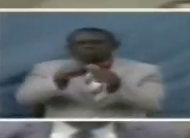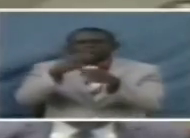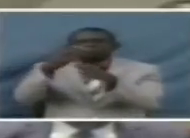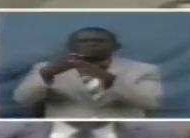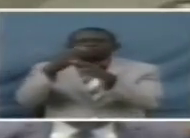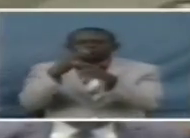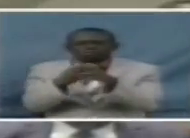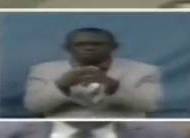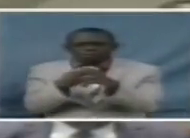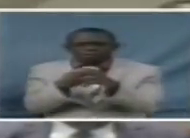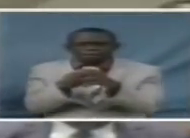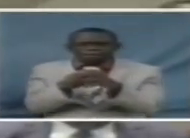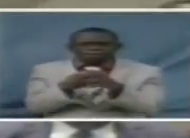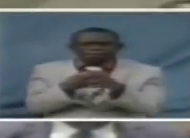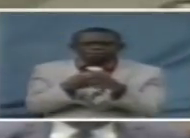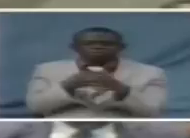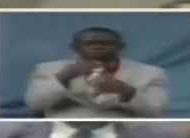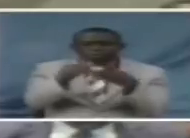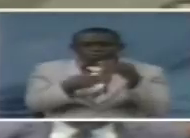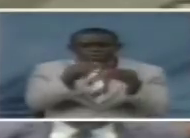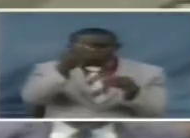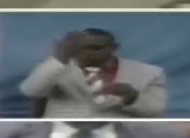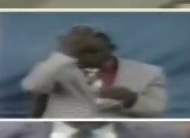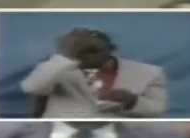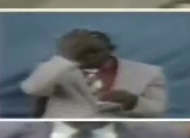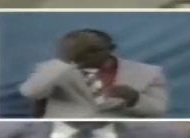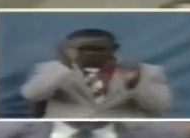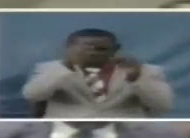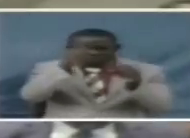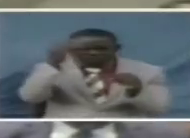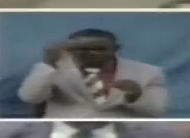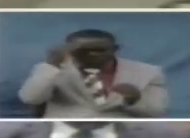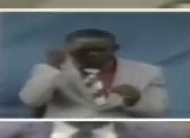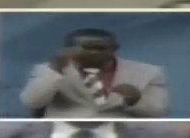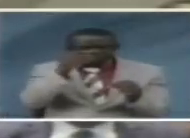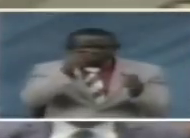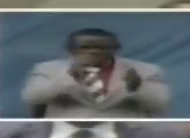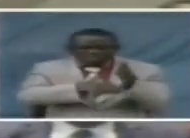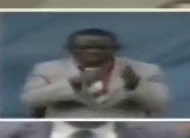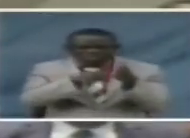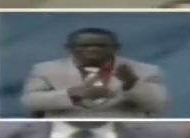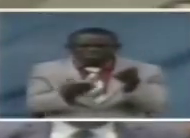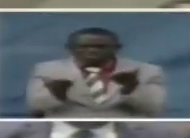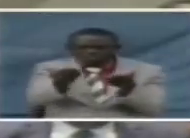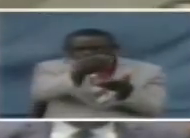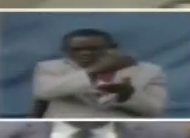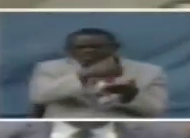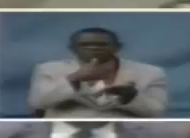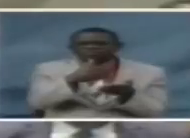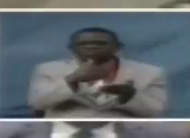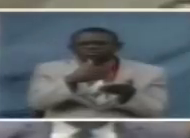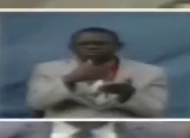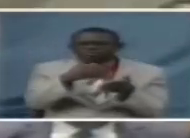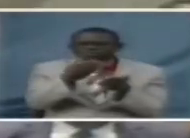18th of every month. This will differentiate this date from the date